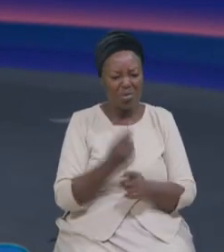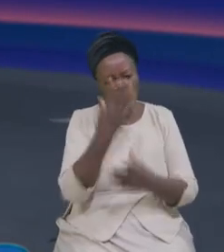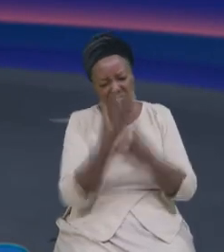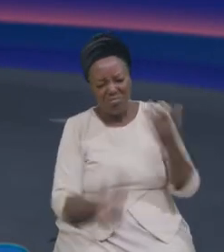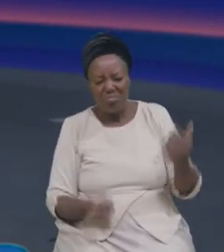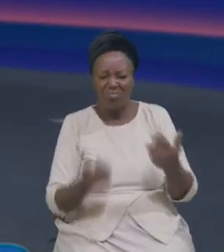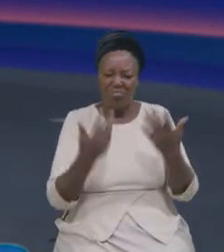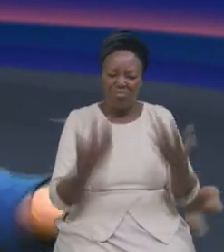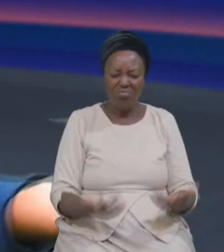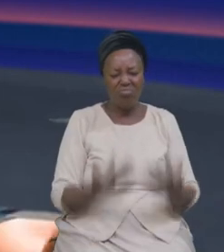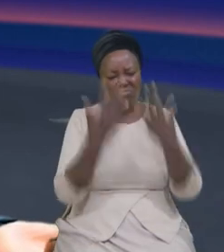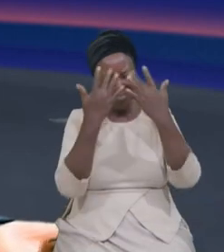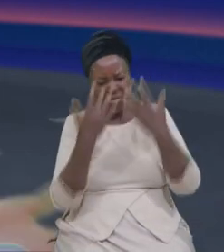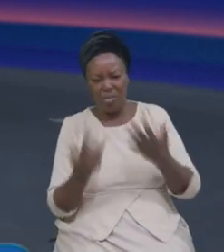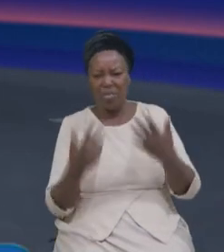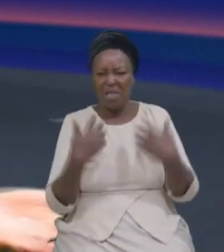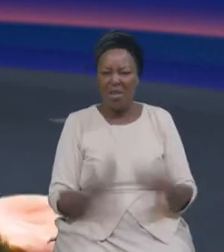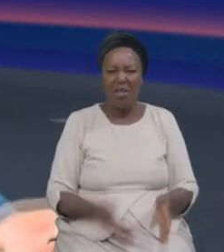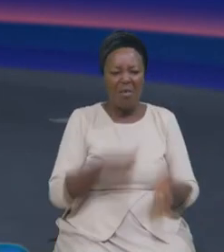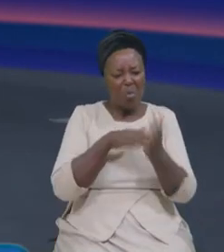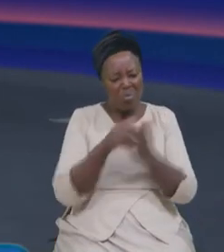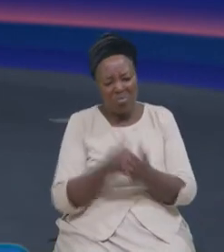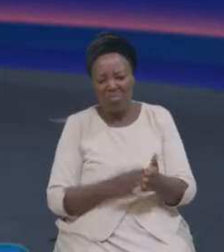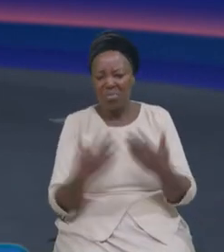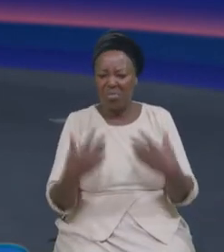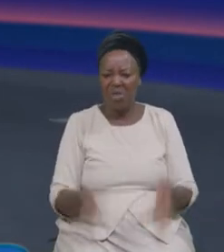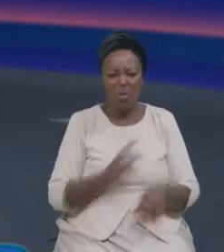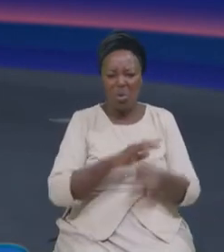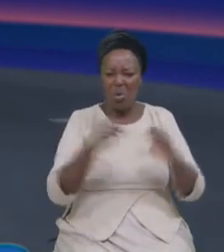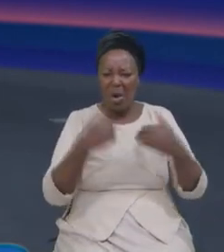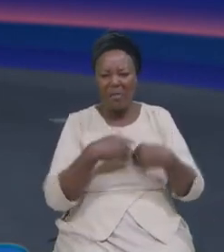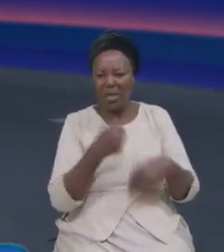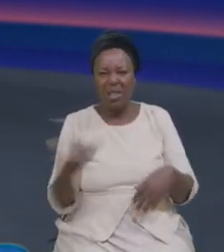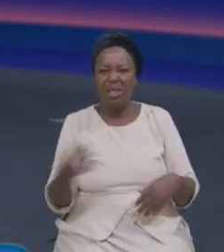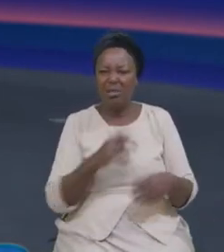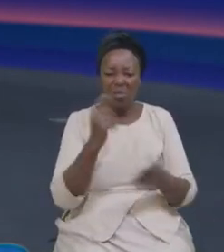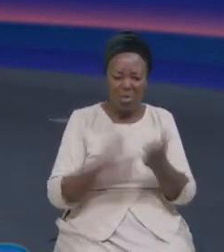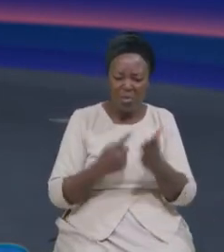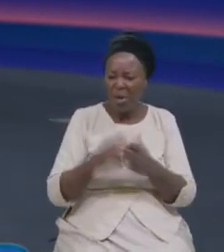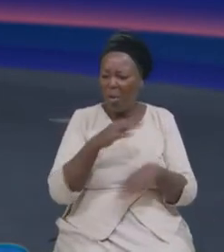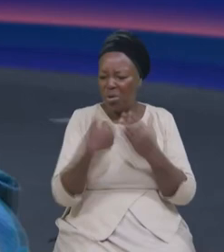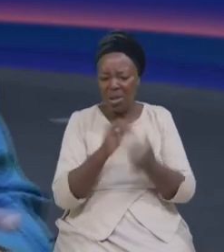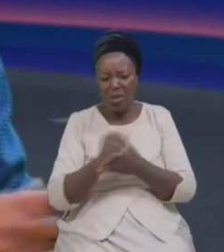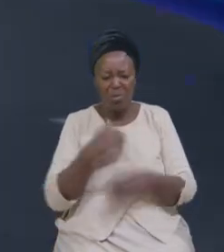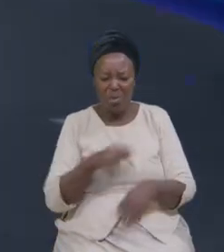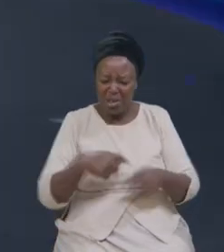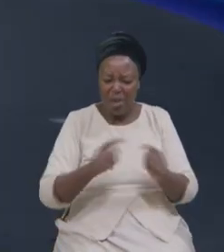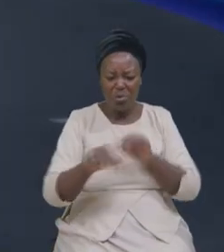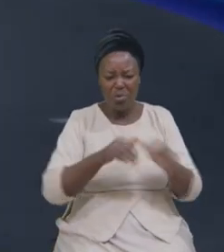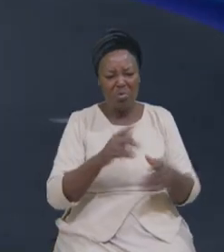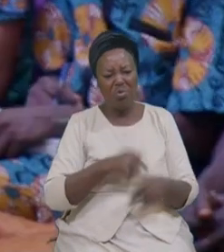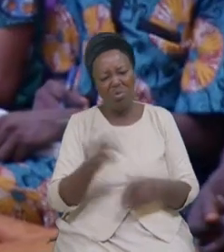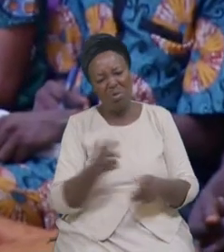business, whatever. Everything we lay hands on, this one crumbles, this one falls, and this one